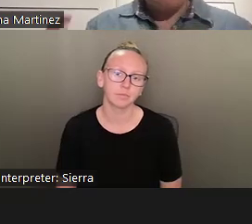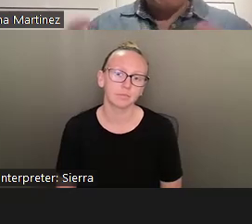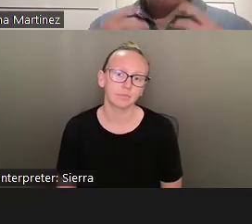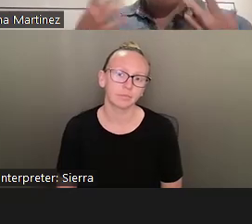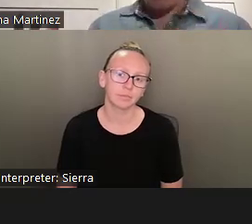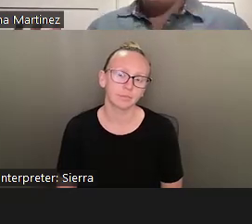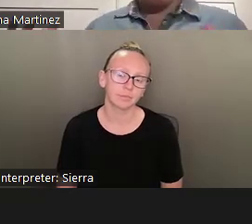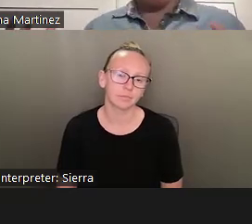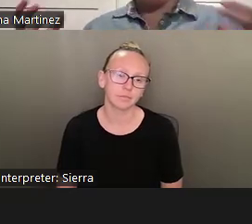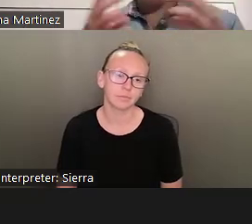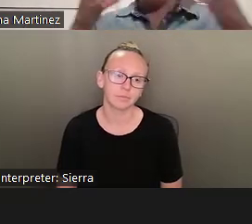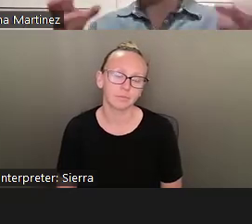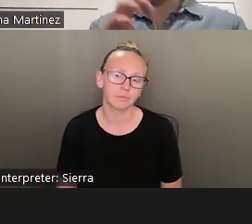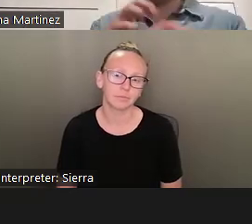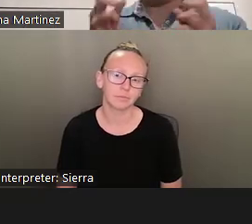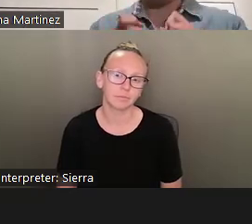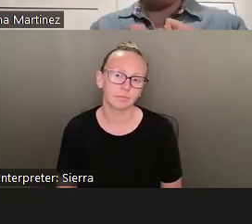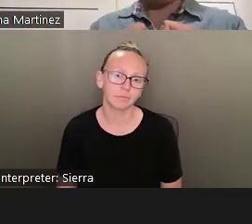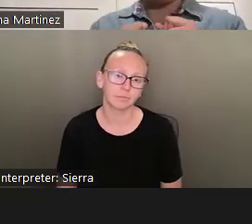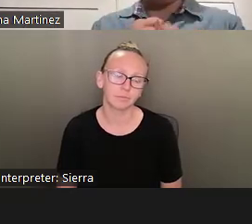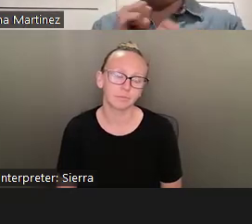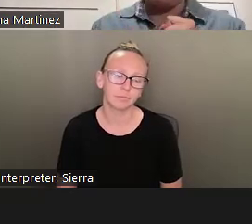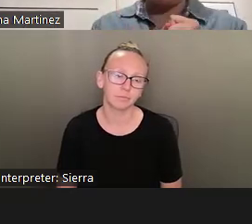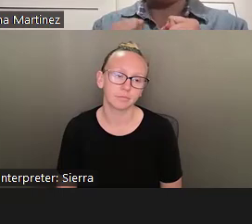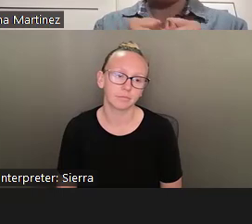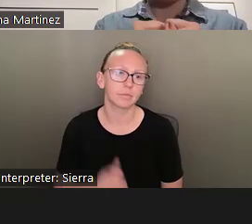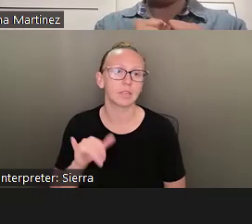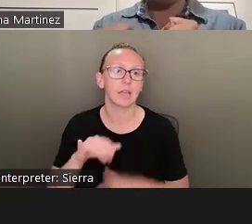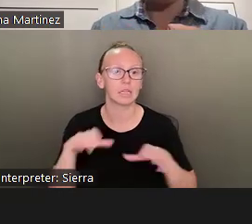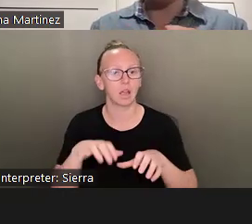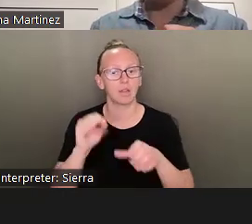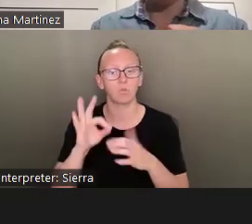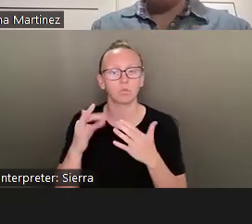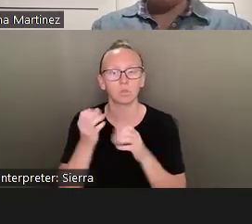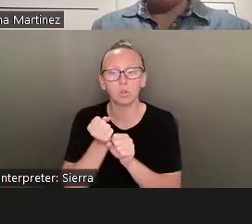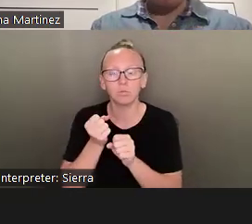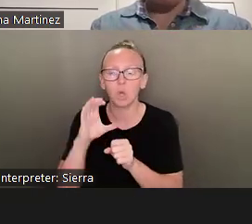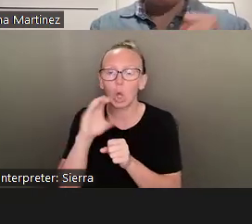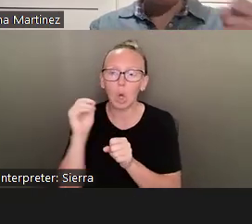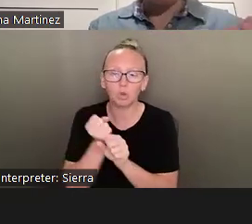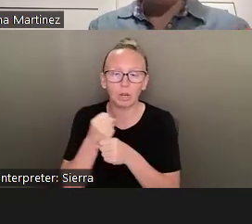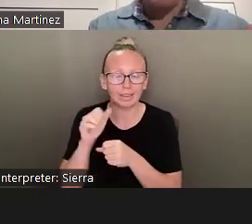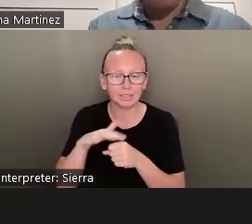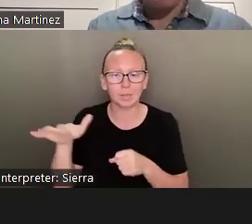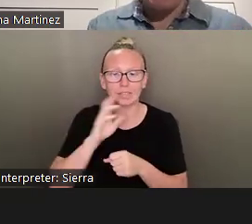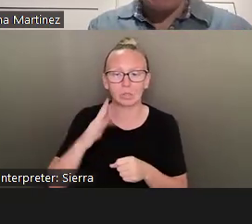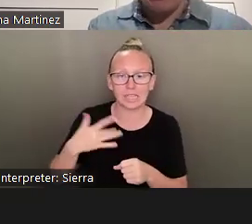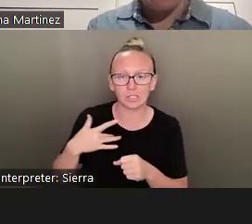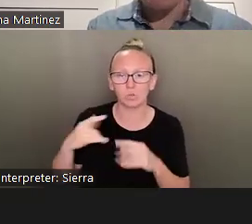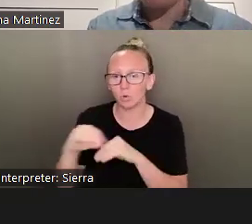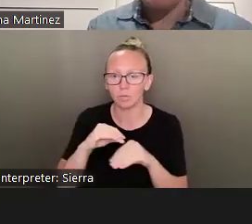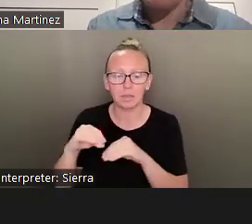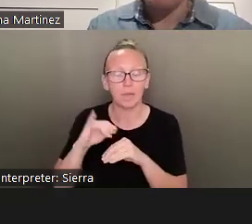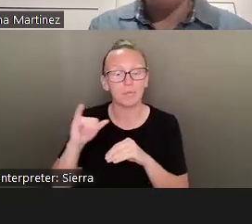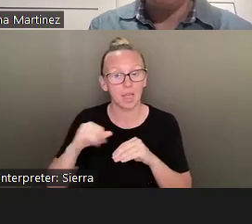And this practice of like co-creating a space for sensory exploration and for movement deepened when I met my